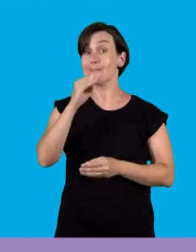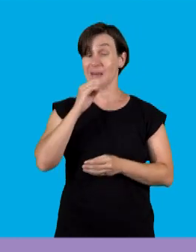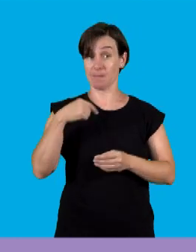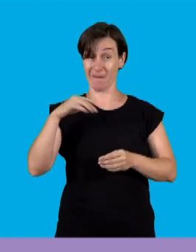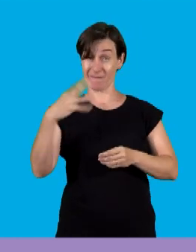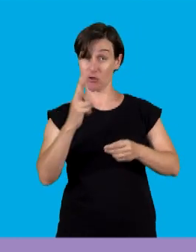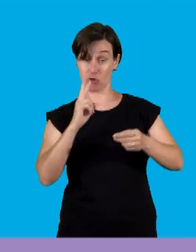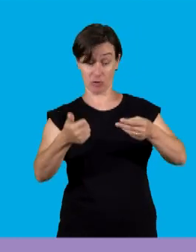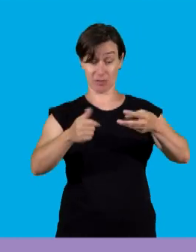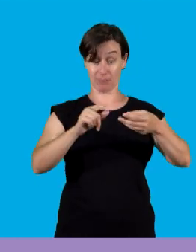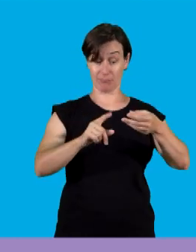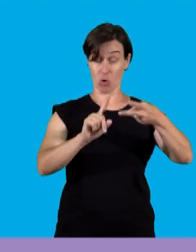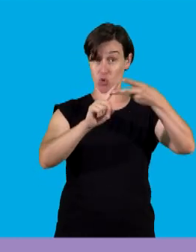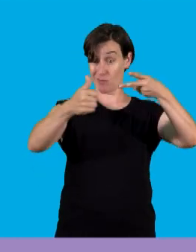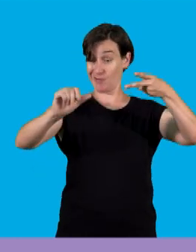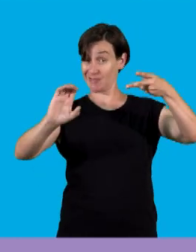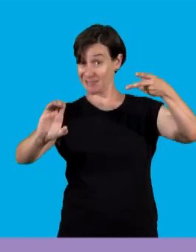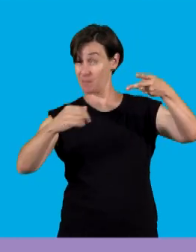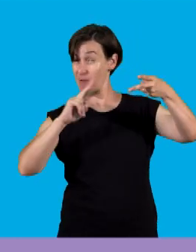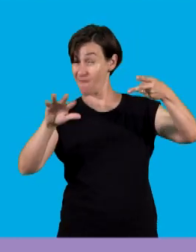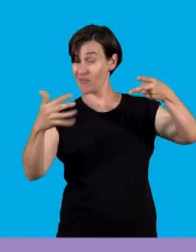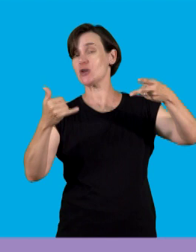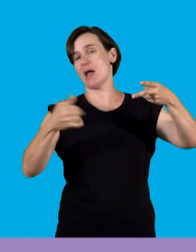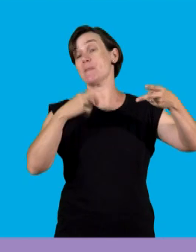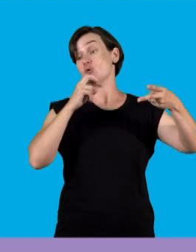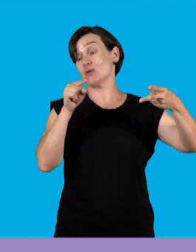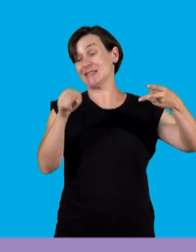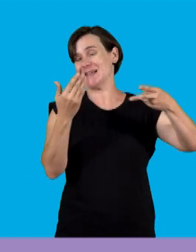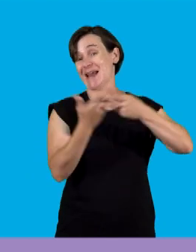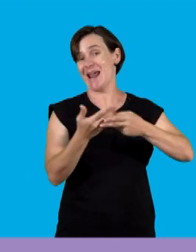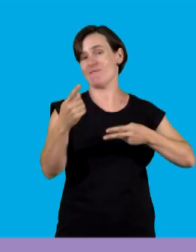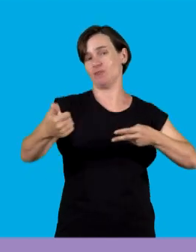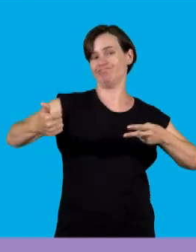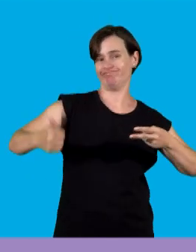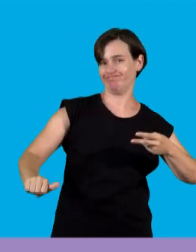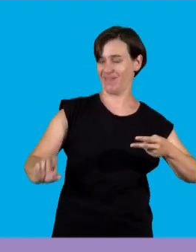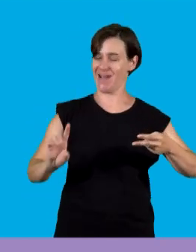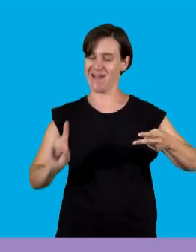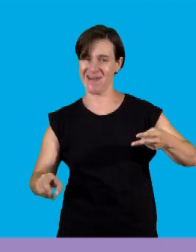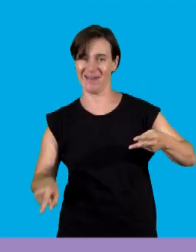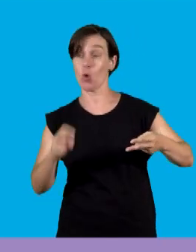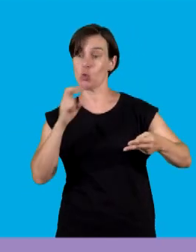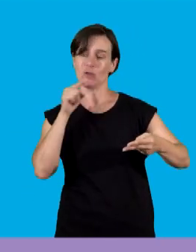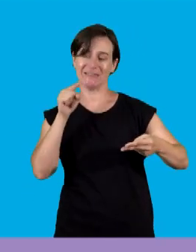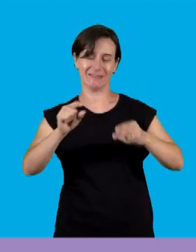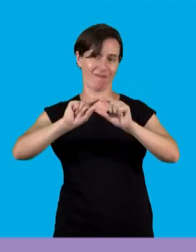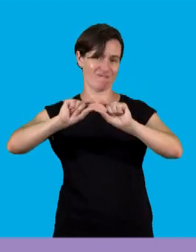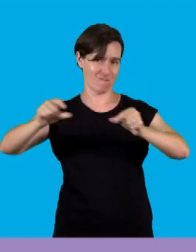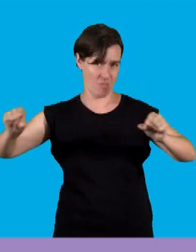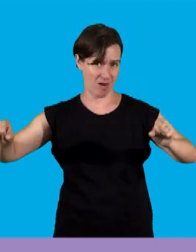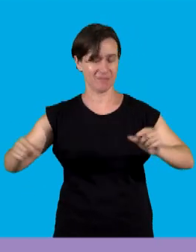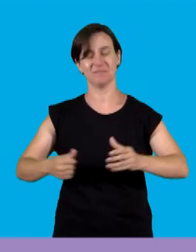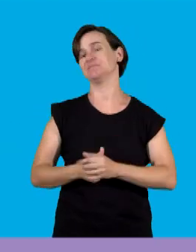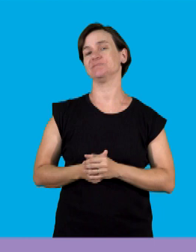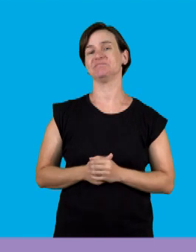find that 15th term, because remember, our n represents our term number, meaning we can now use our formula to